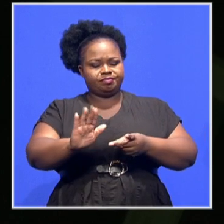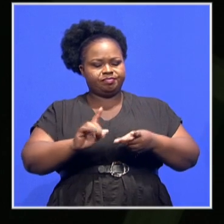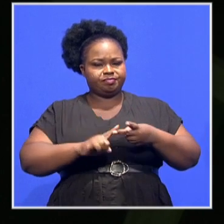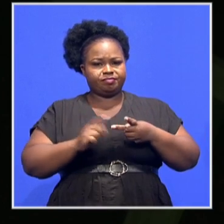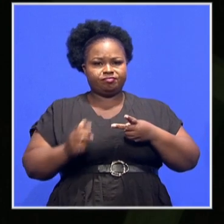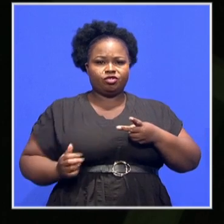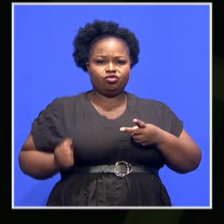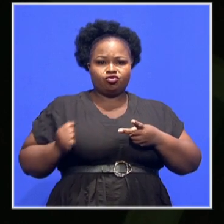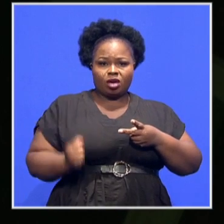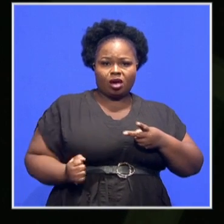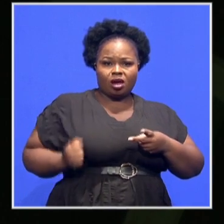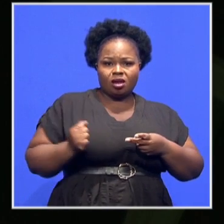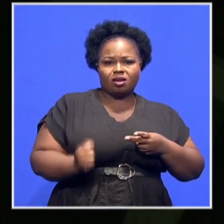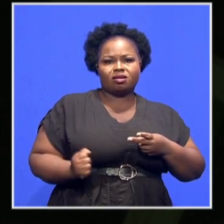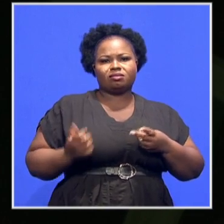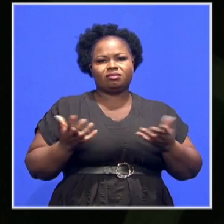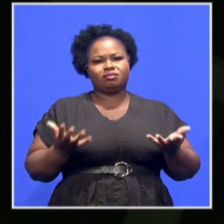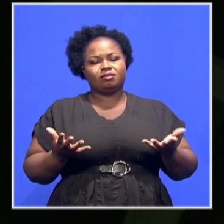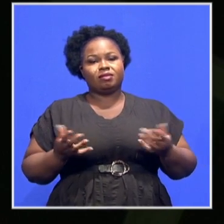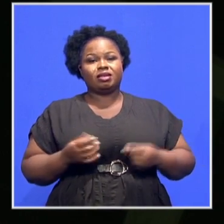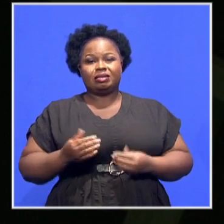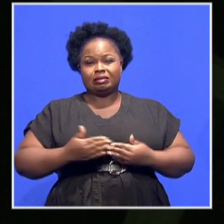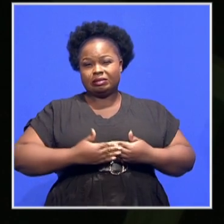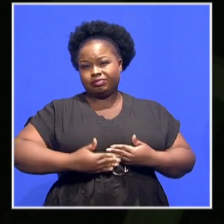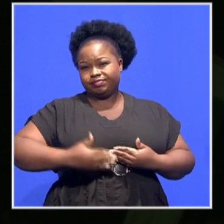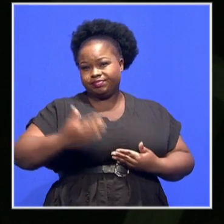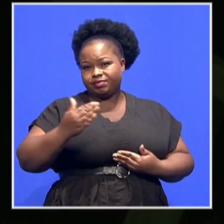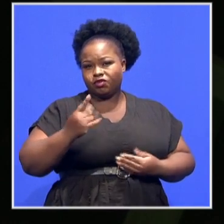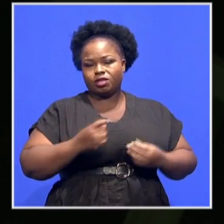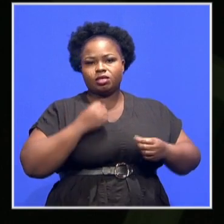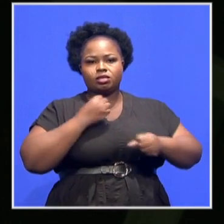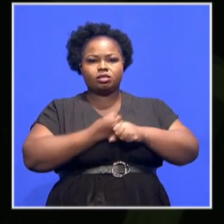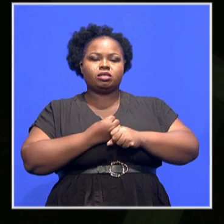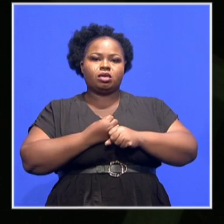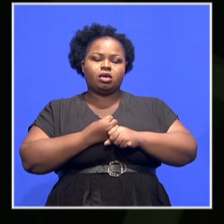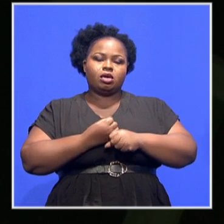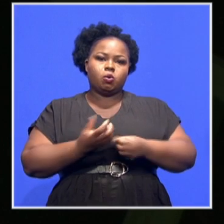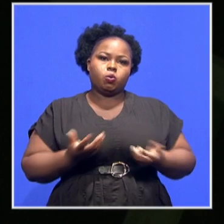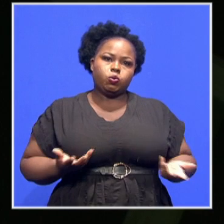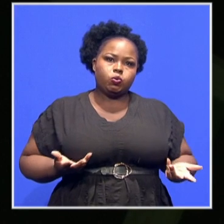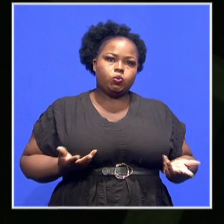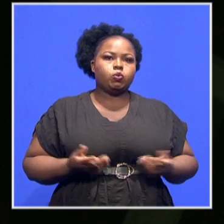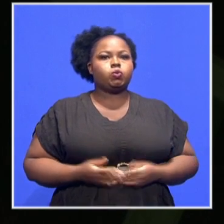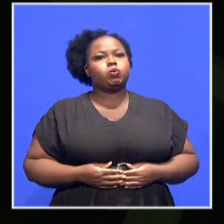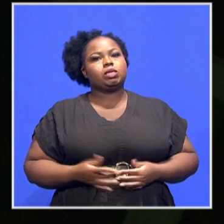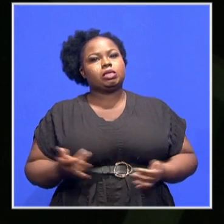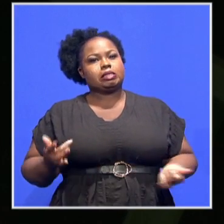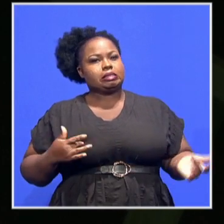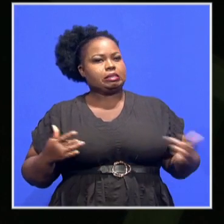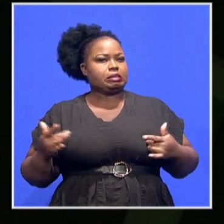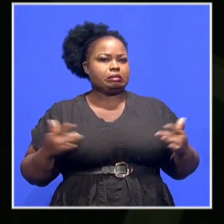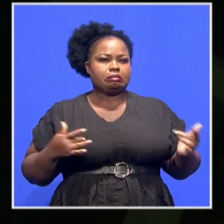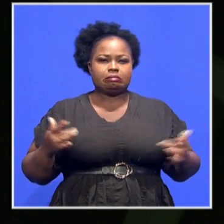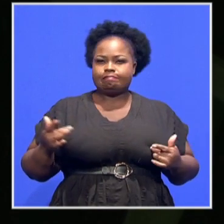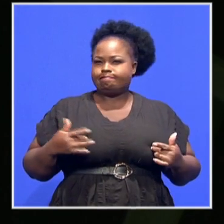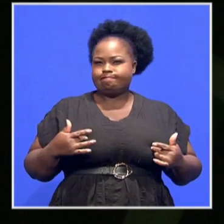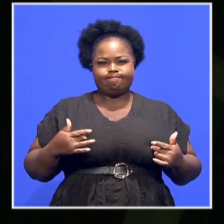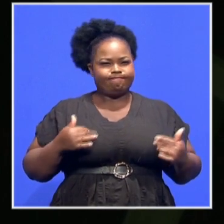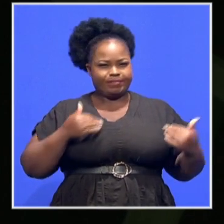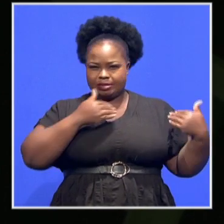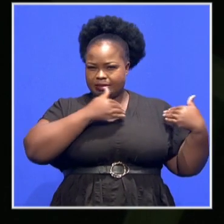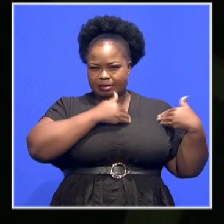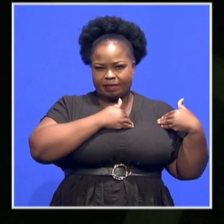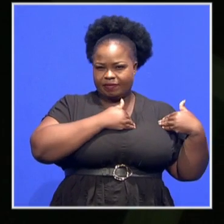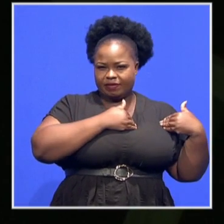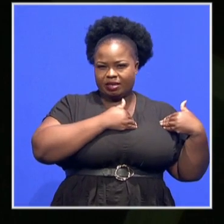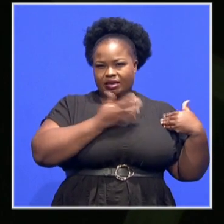operations, the outlook for the year ahead has been dampened by the concerns about safety and security,